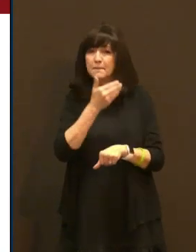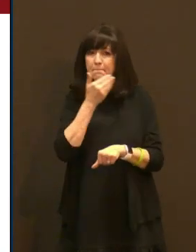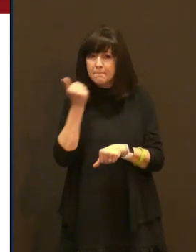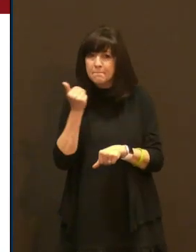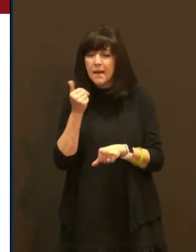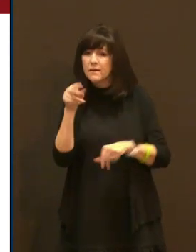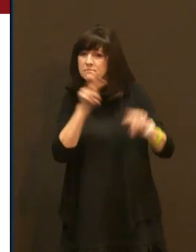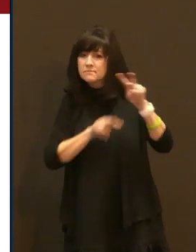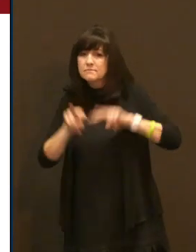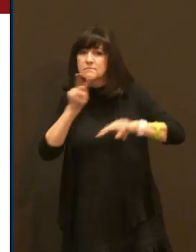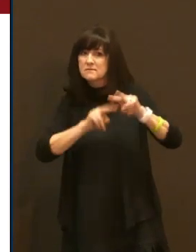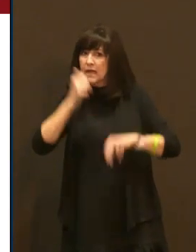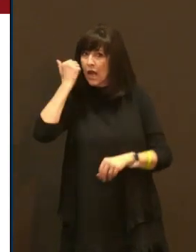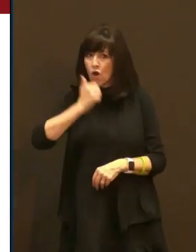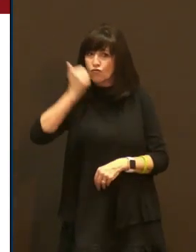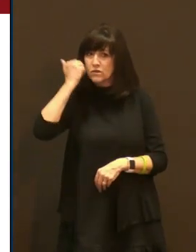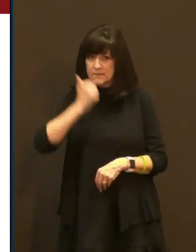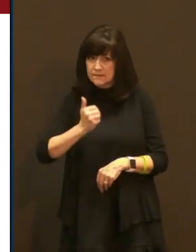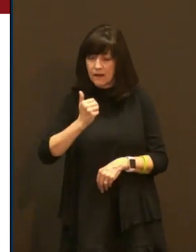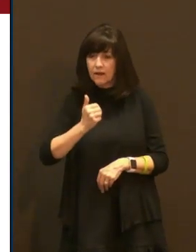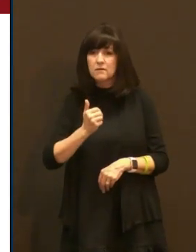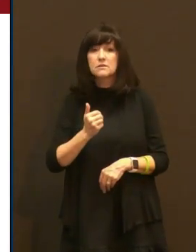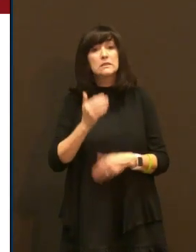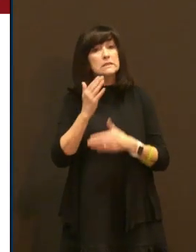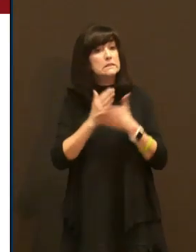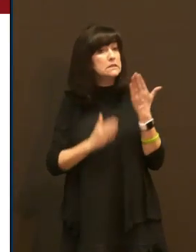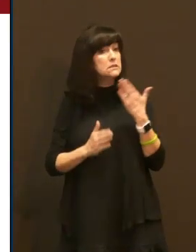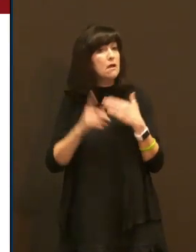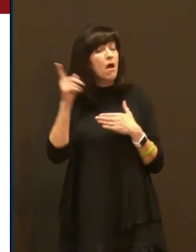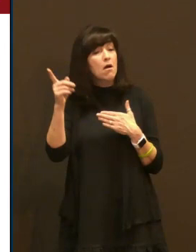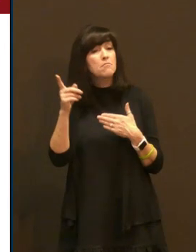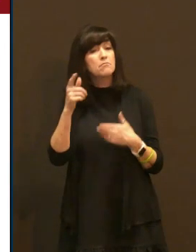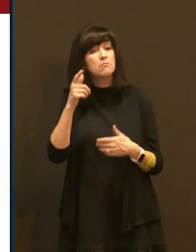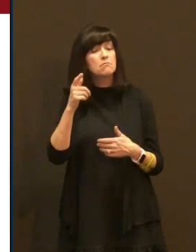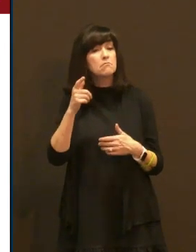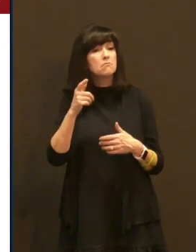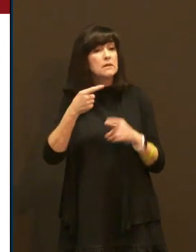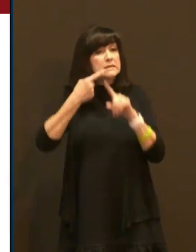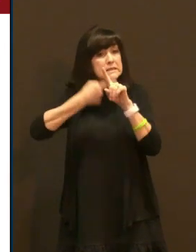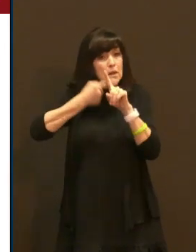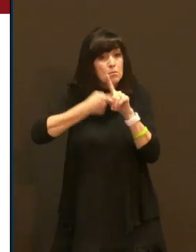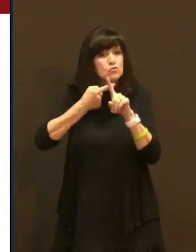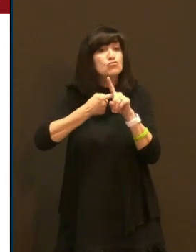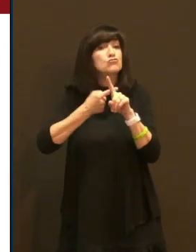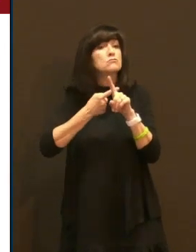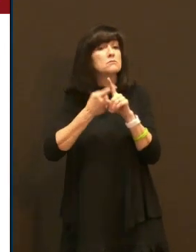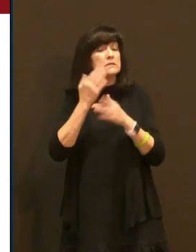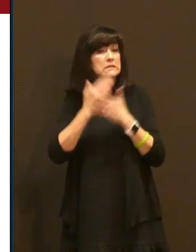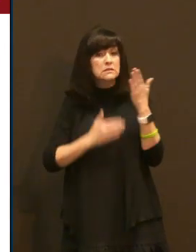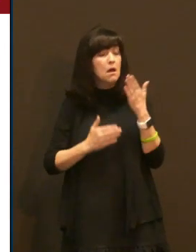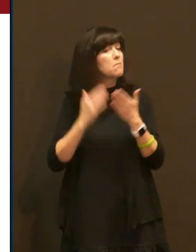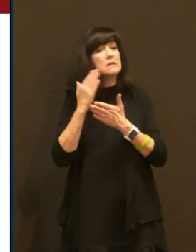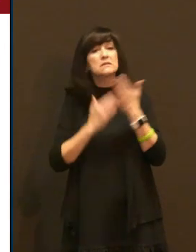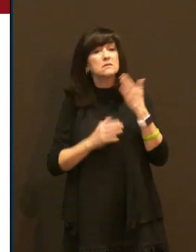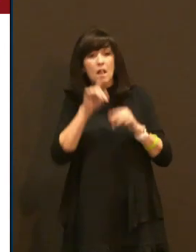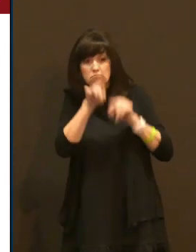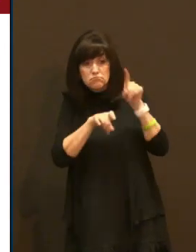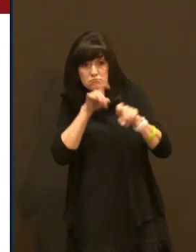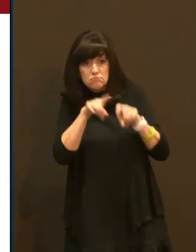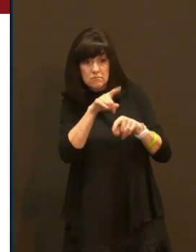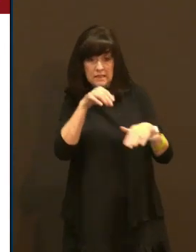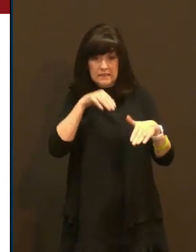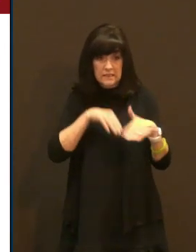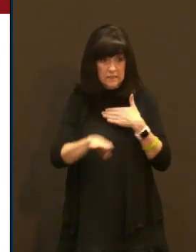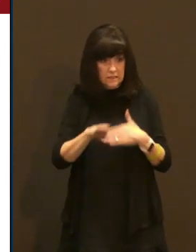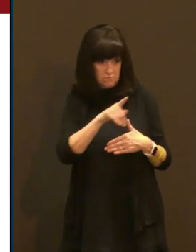For many of us do direct monitoring, where we take a temperature and somebody's asking you about your symptoms when you enter, and that really is the